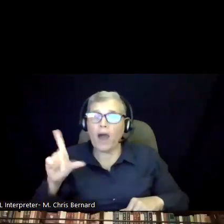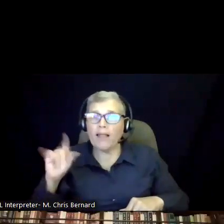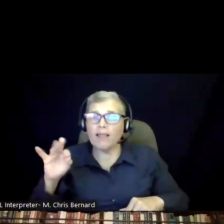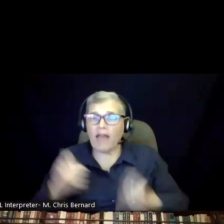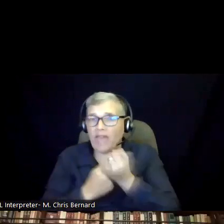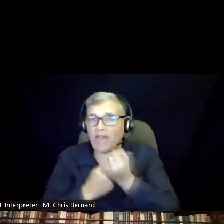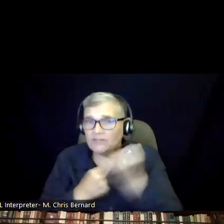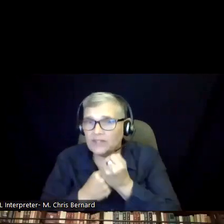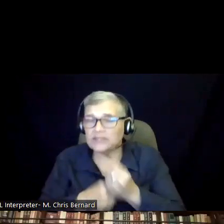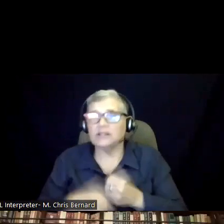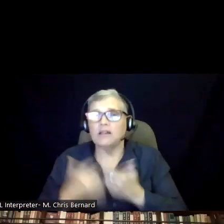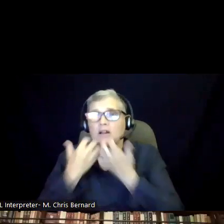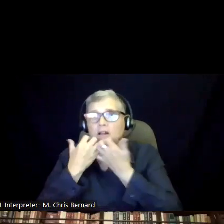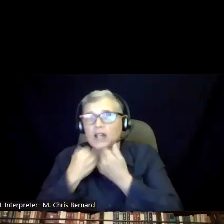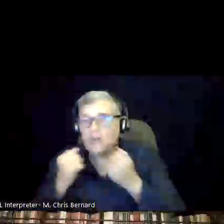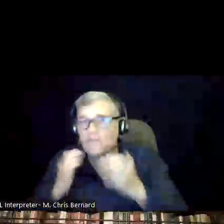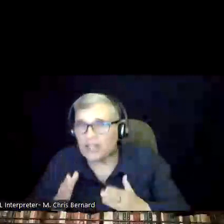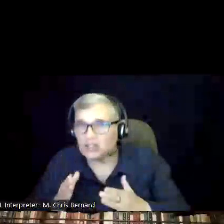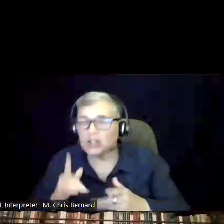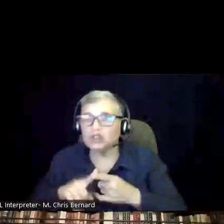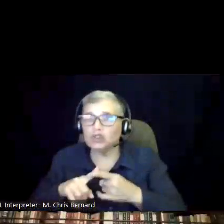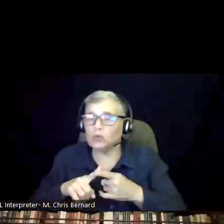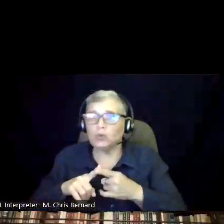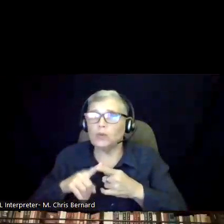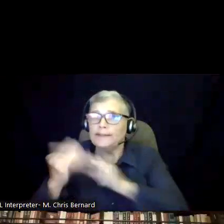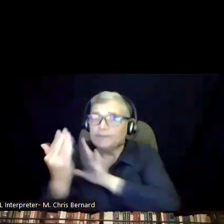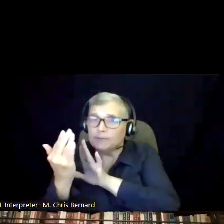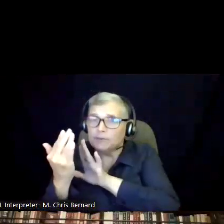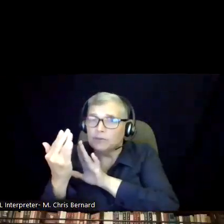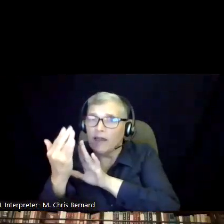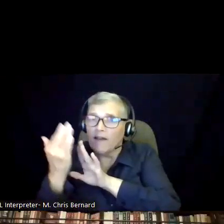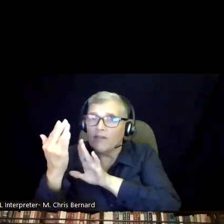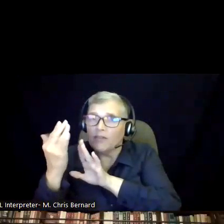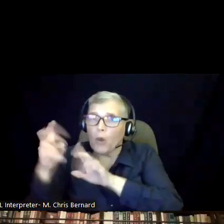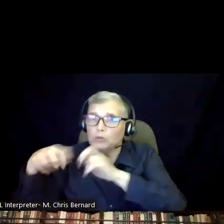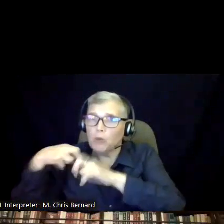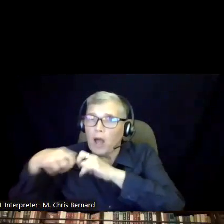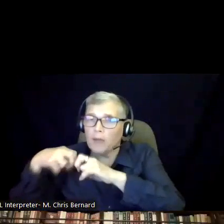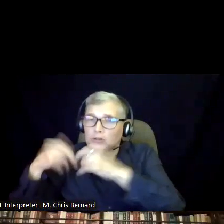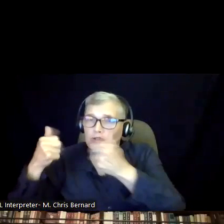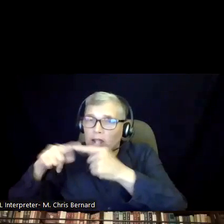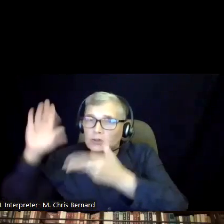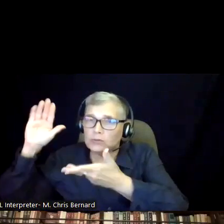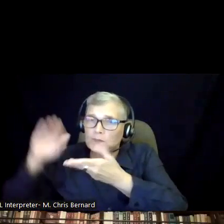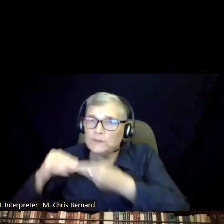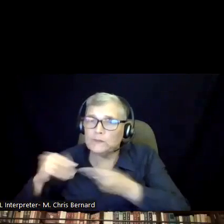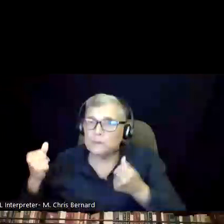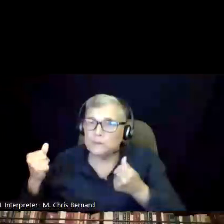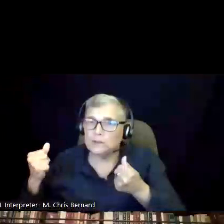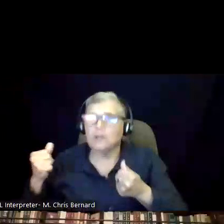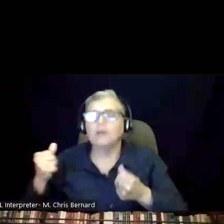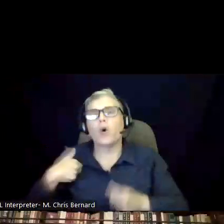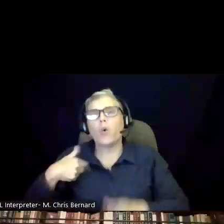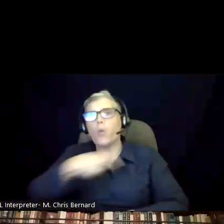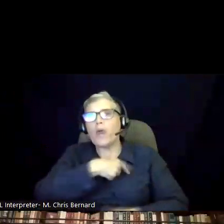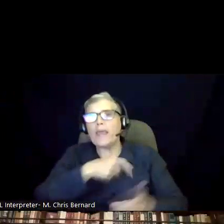as conservationists, to work on solving. And we ought to make sure that we are using the